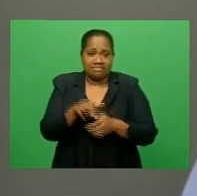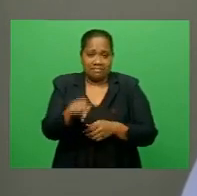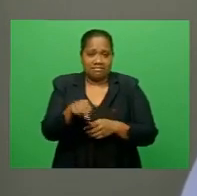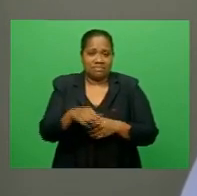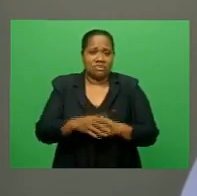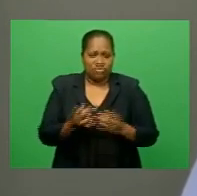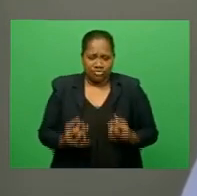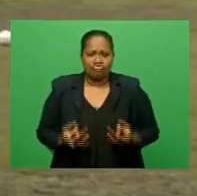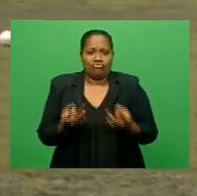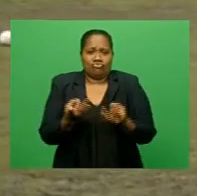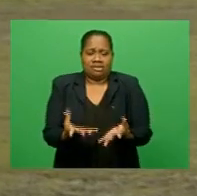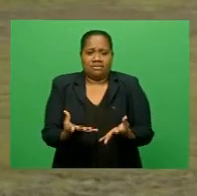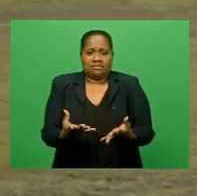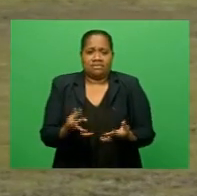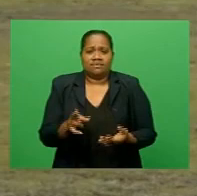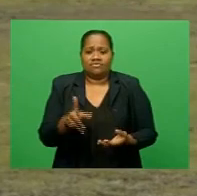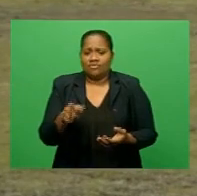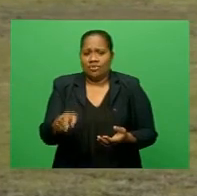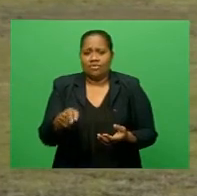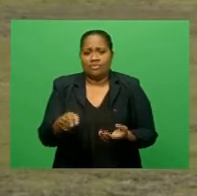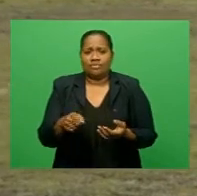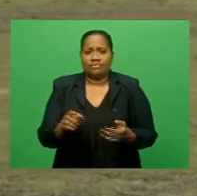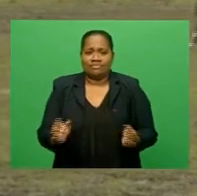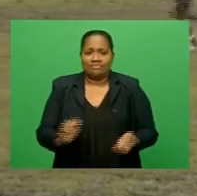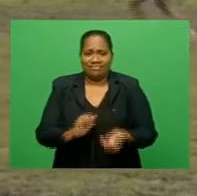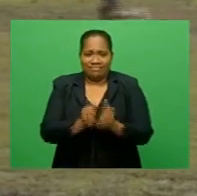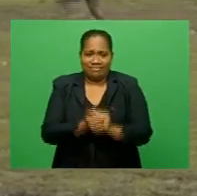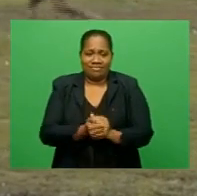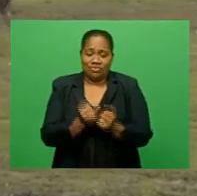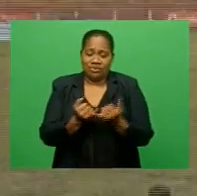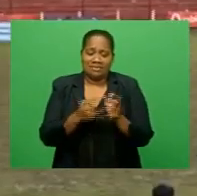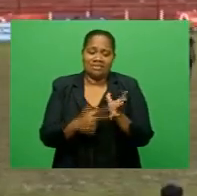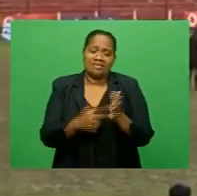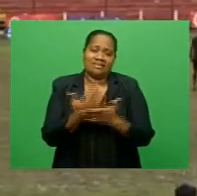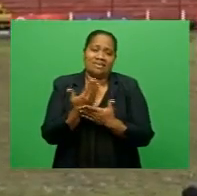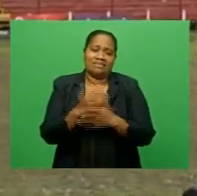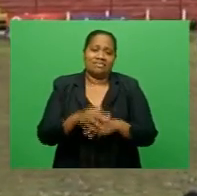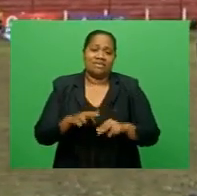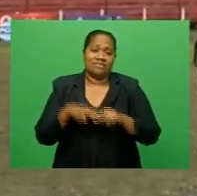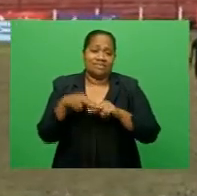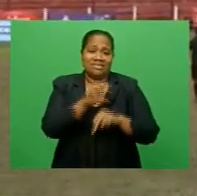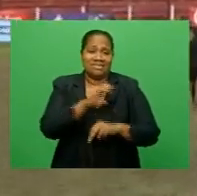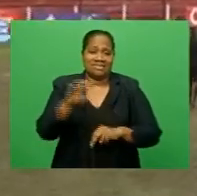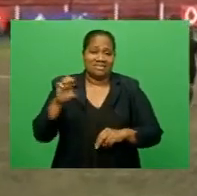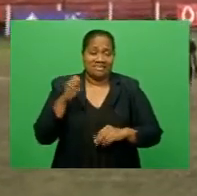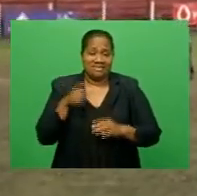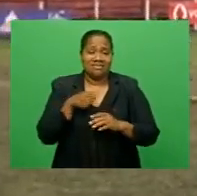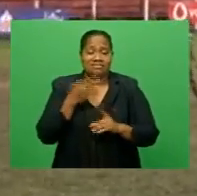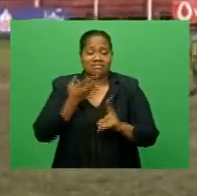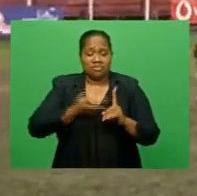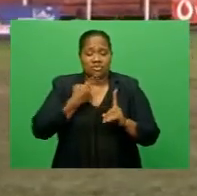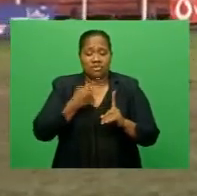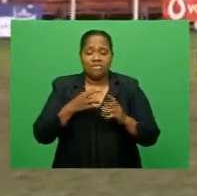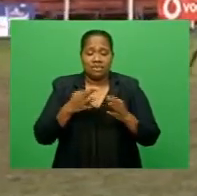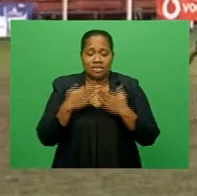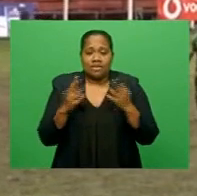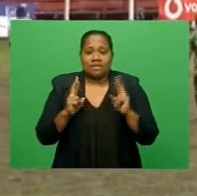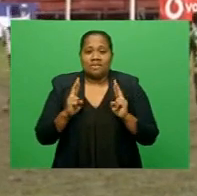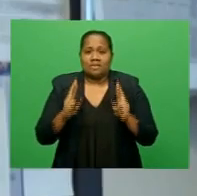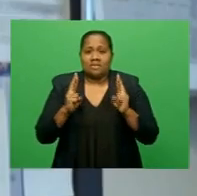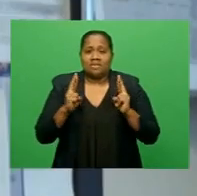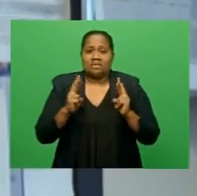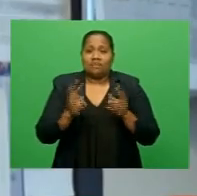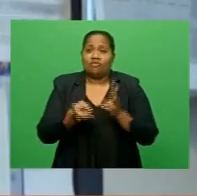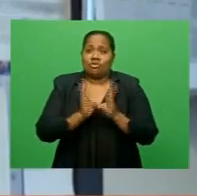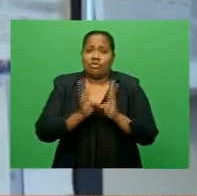be ready for it come Saturday. Fiji FA Chief Executive Mohammed Yusuf is keeping fingers crossed for the weather to play